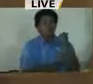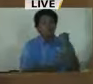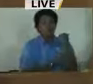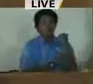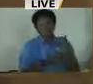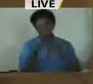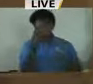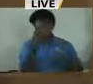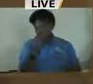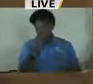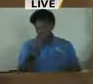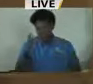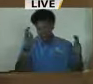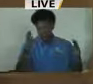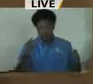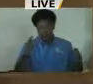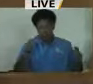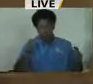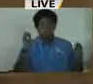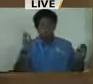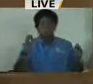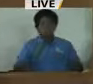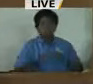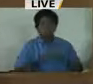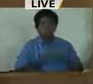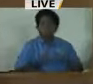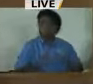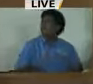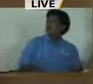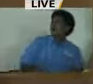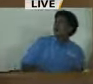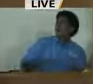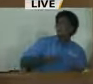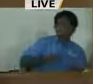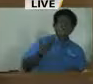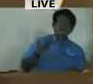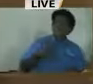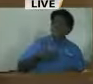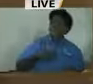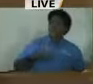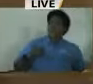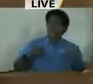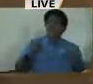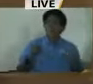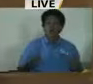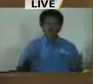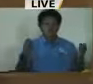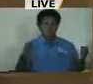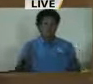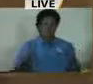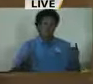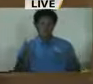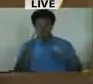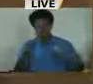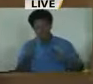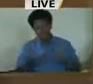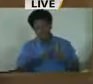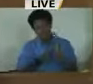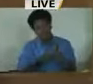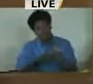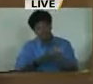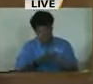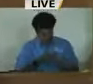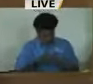It is a matter which has outraged many, many people around Jamaica. It is a matter for which there have been demonstrations in various